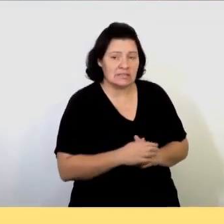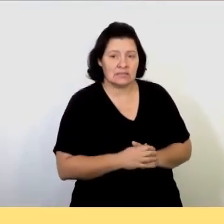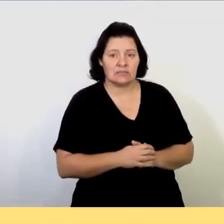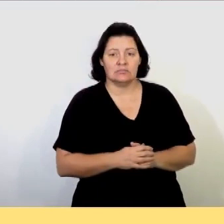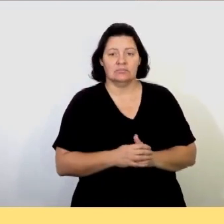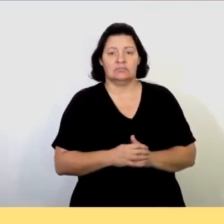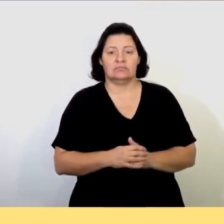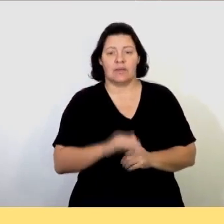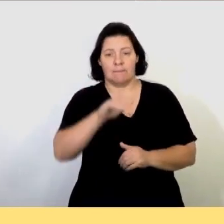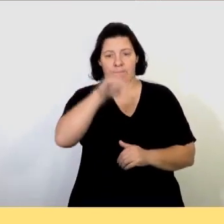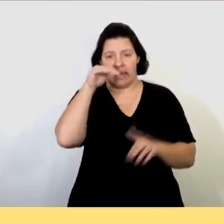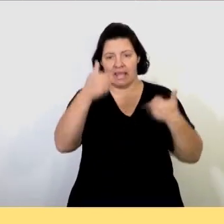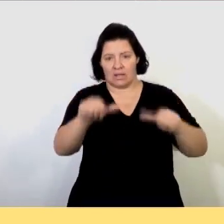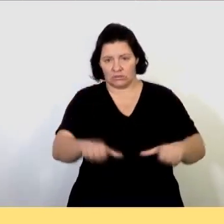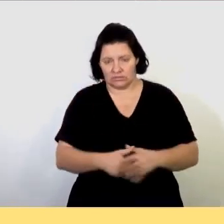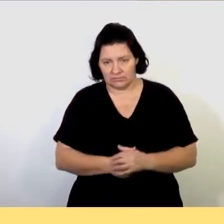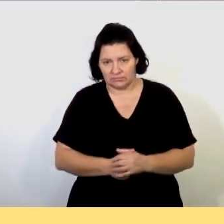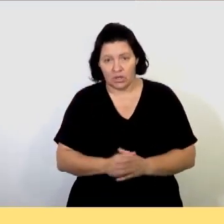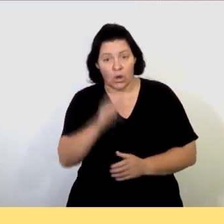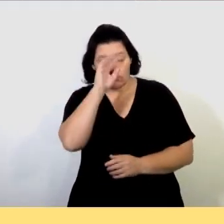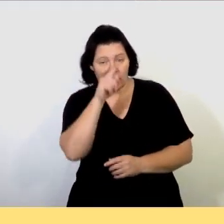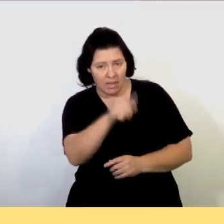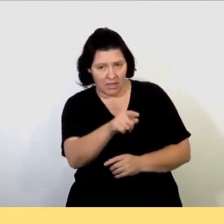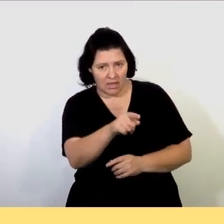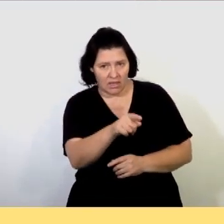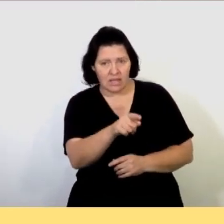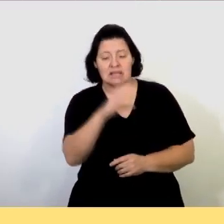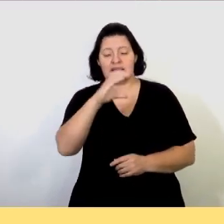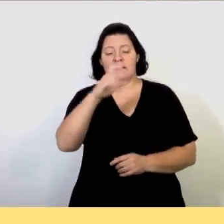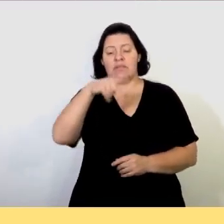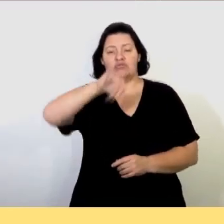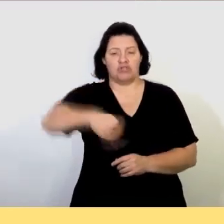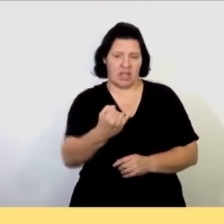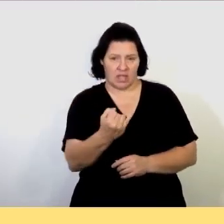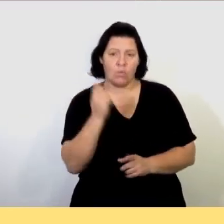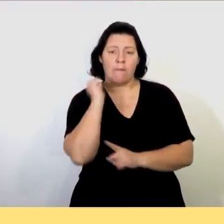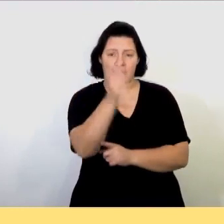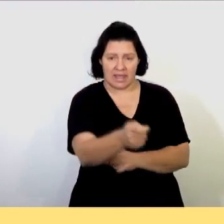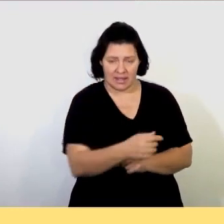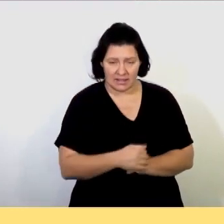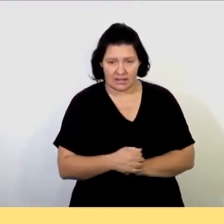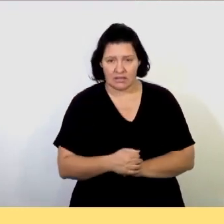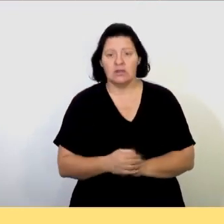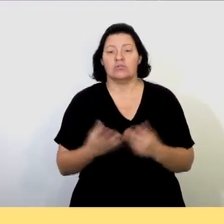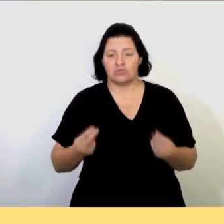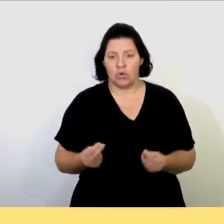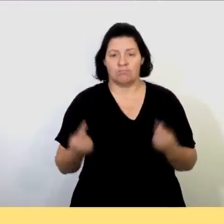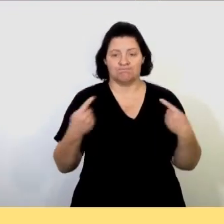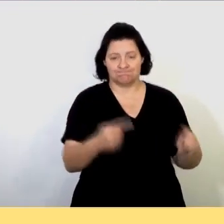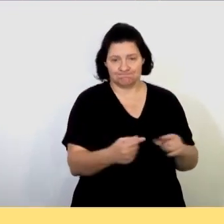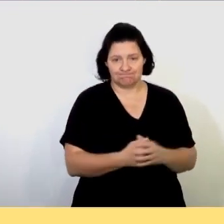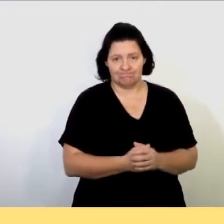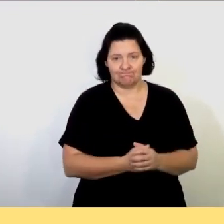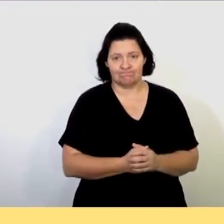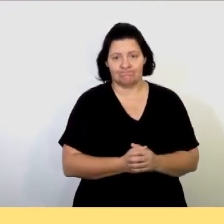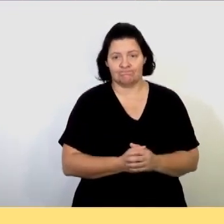to is the bank account. Remember, this is the CPJ, so we are paying. So we're going to